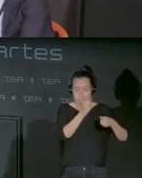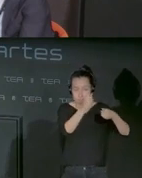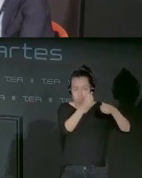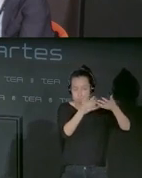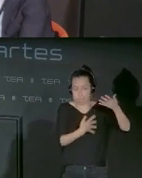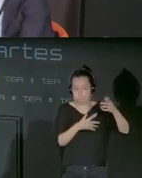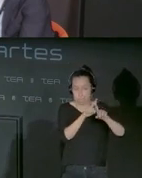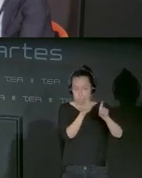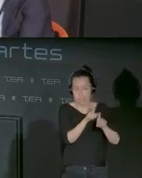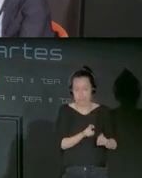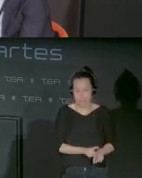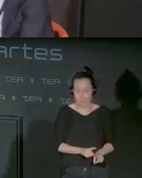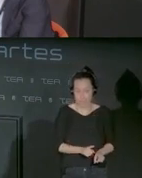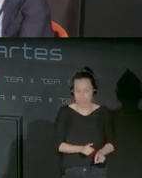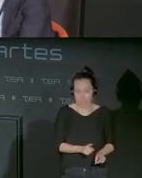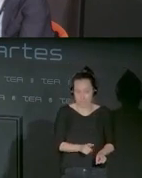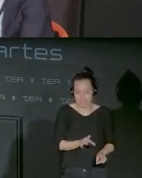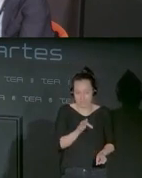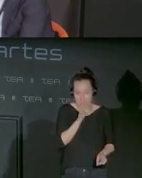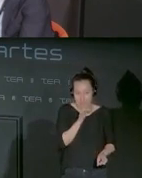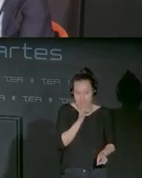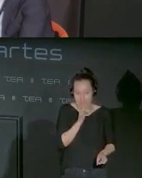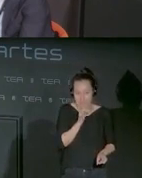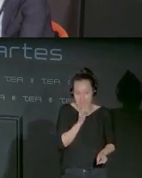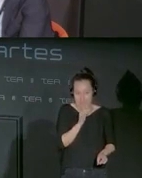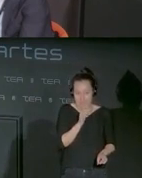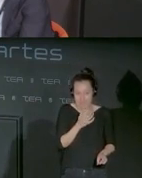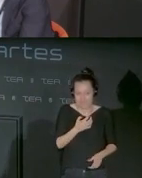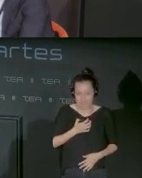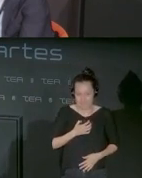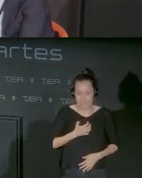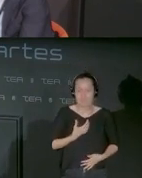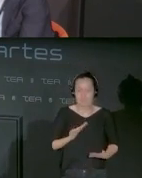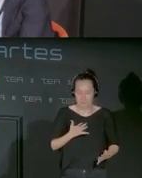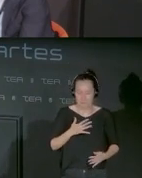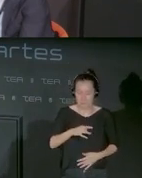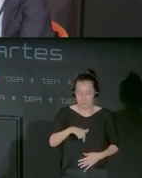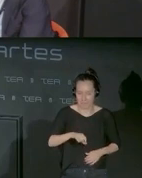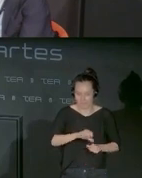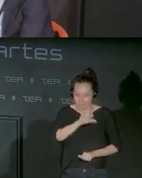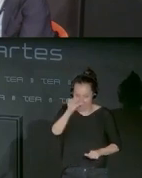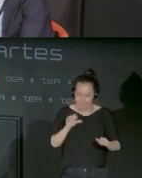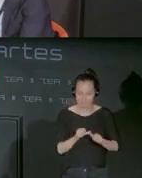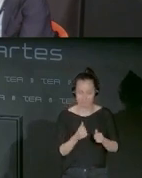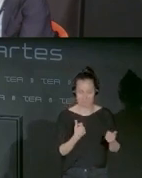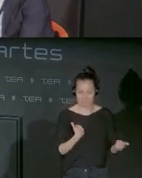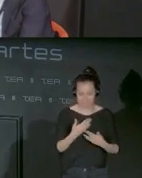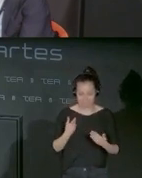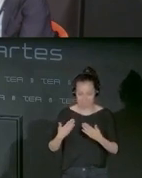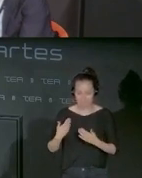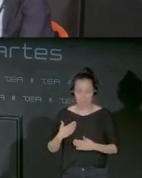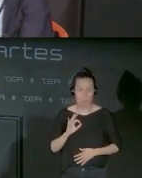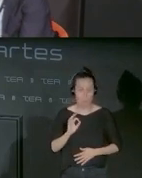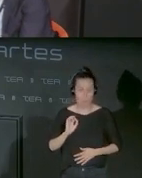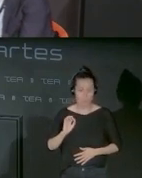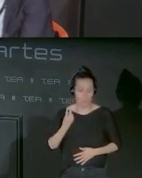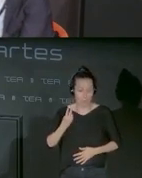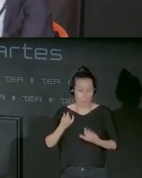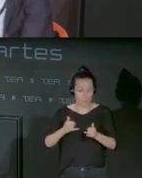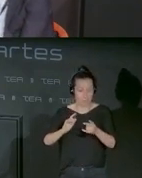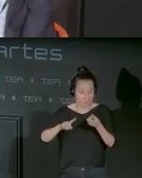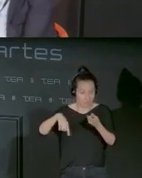So next event, you know what we will talk about. Thank you very much.